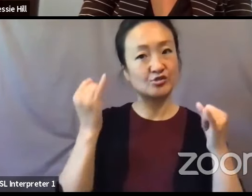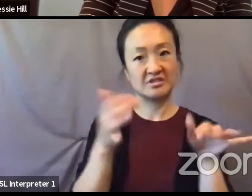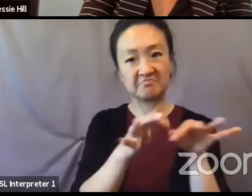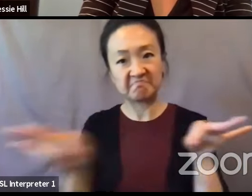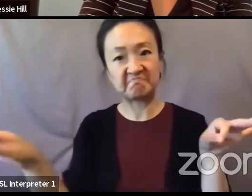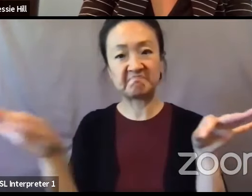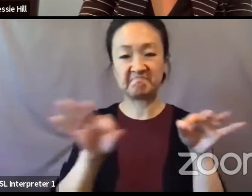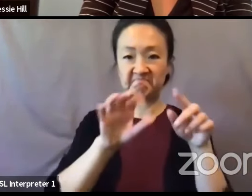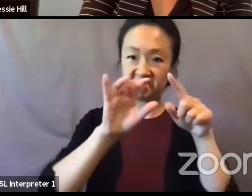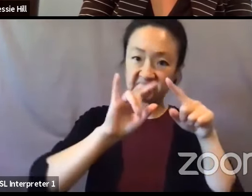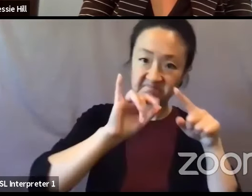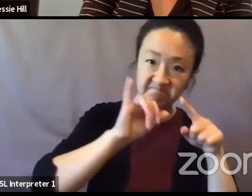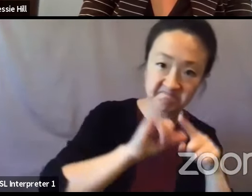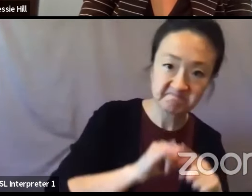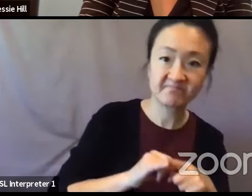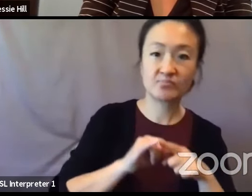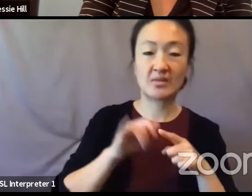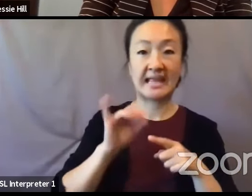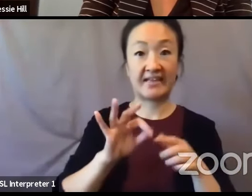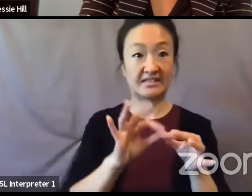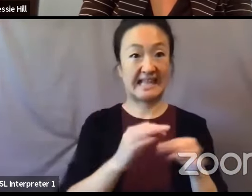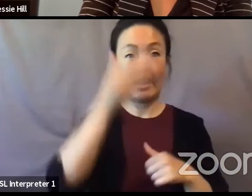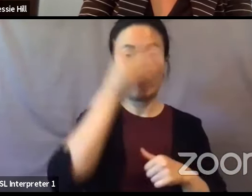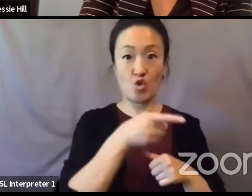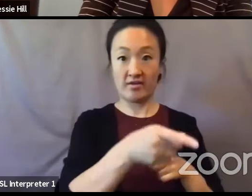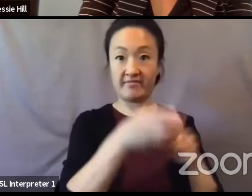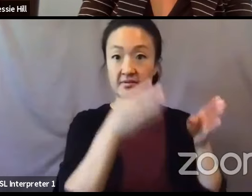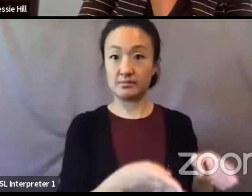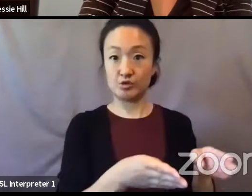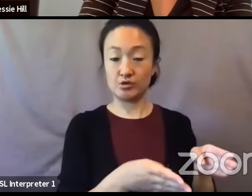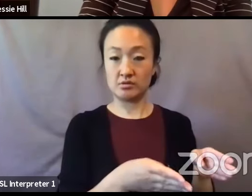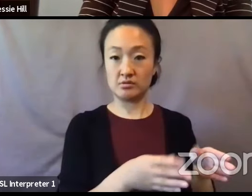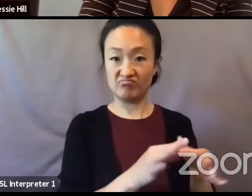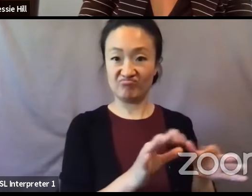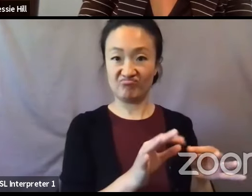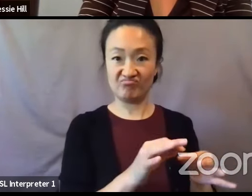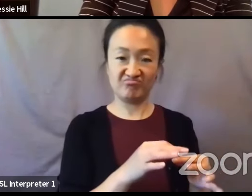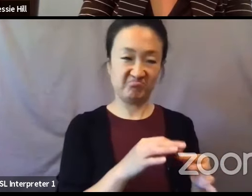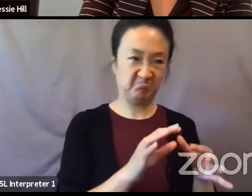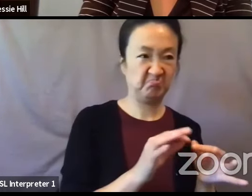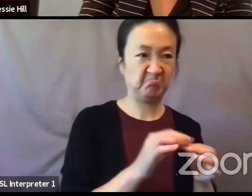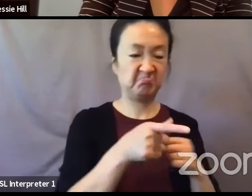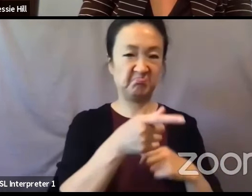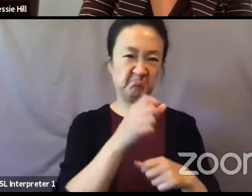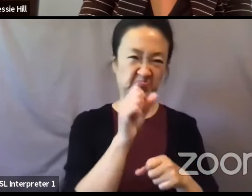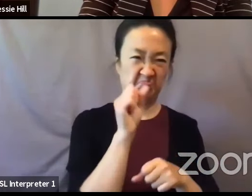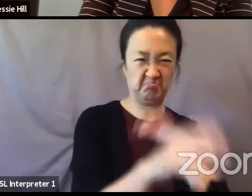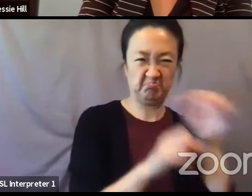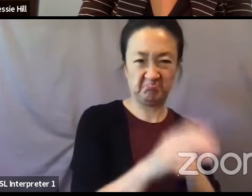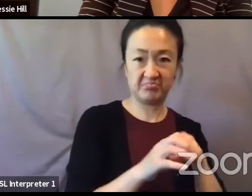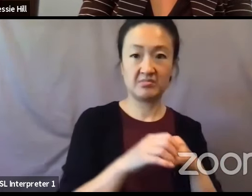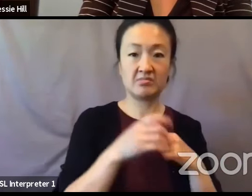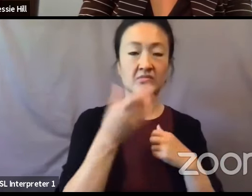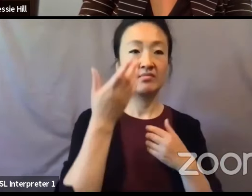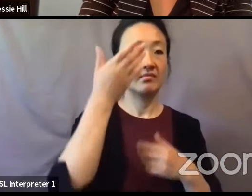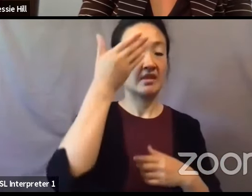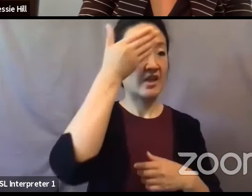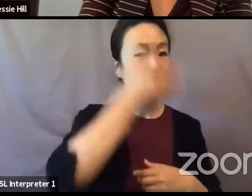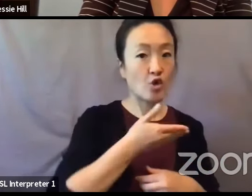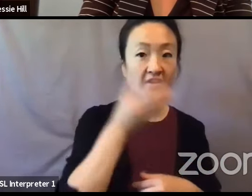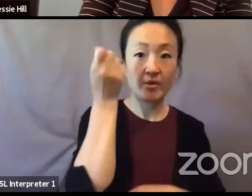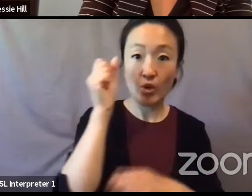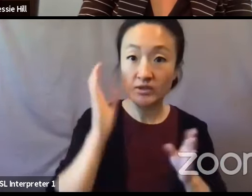that if said in the face of another person and said in the face of a protester, said in the face of a police